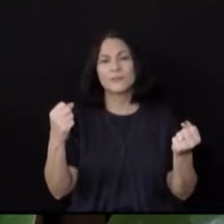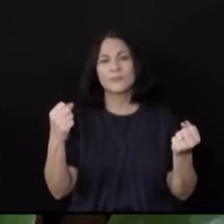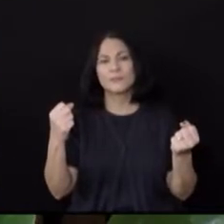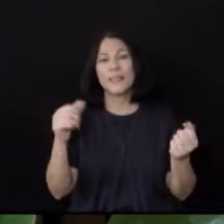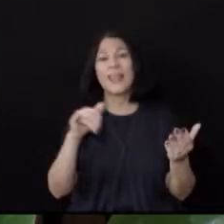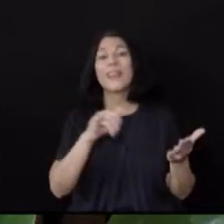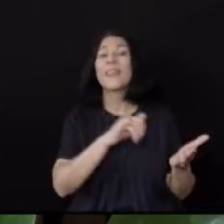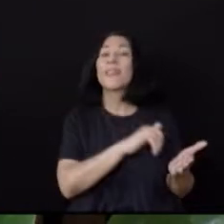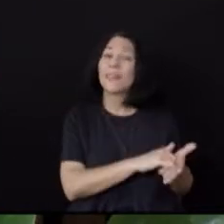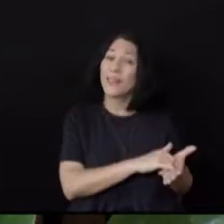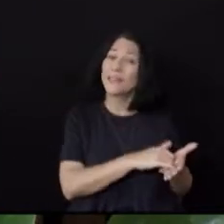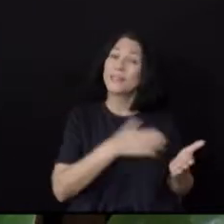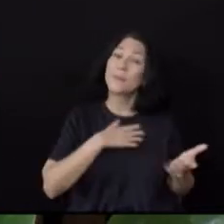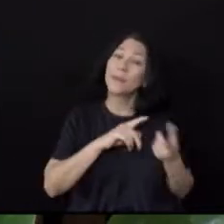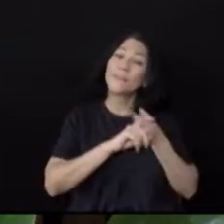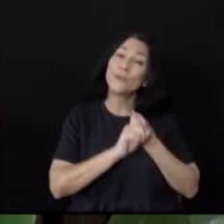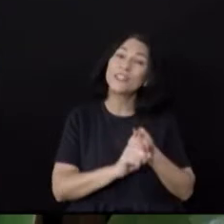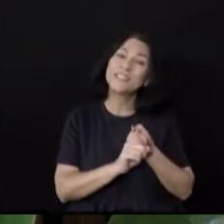And that, my friends,